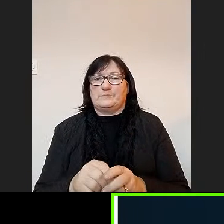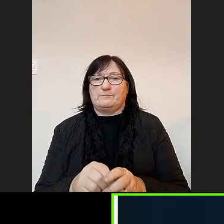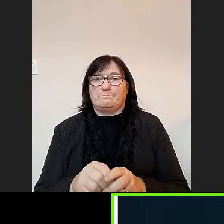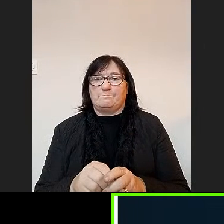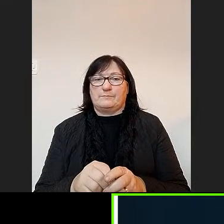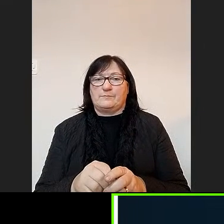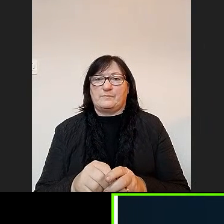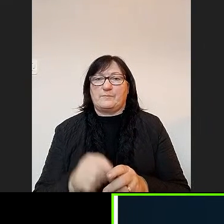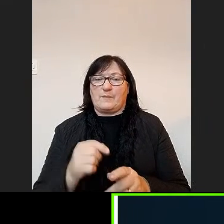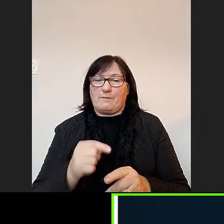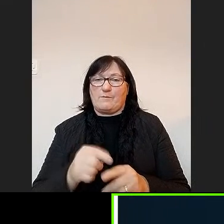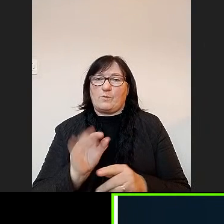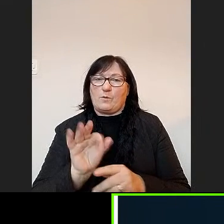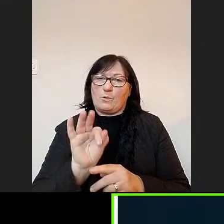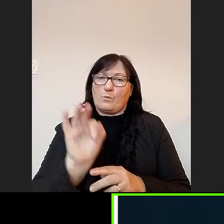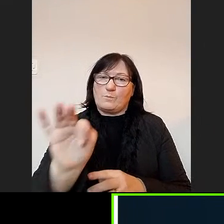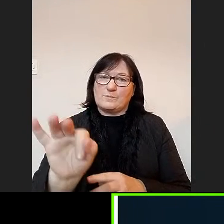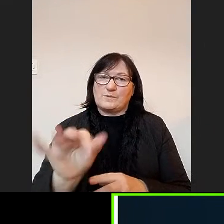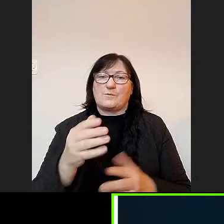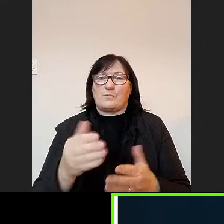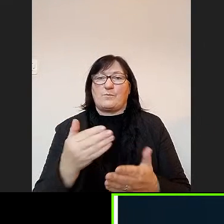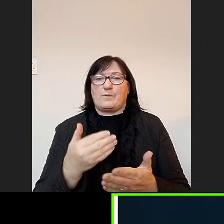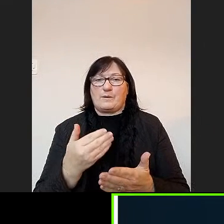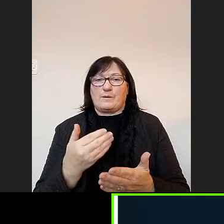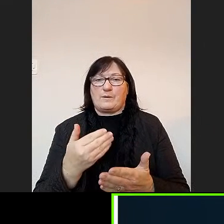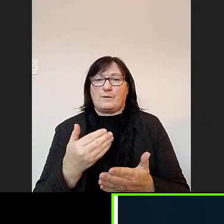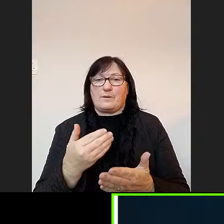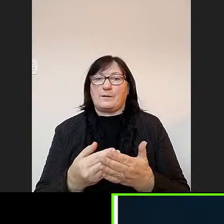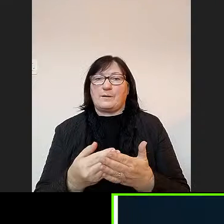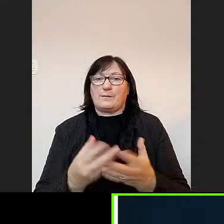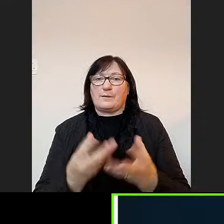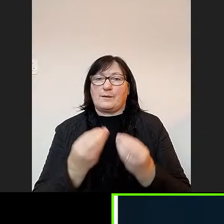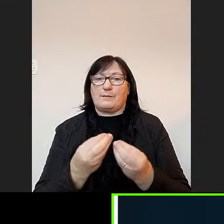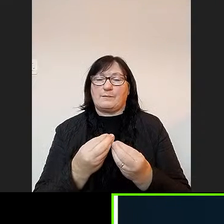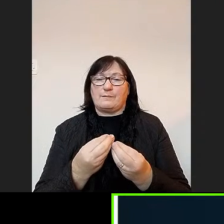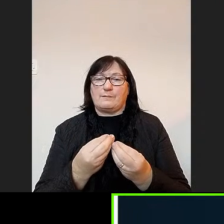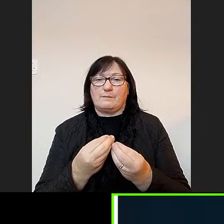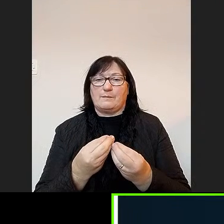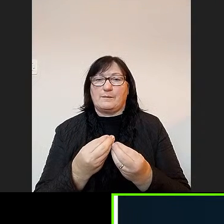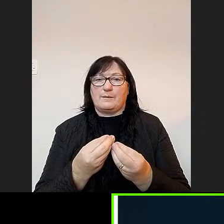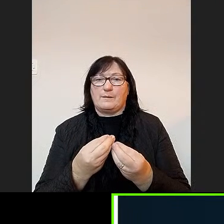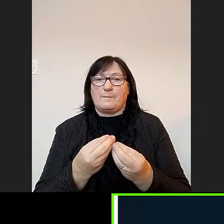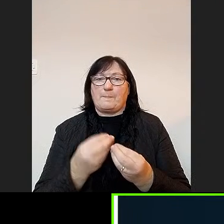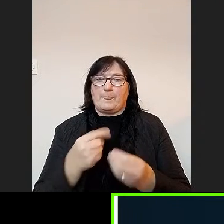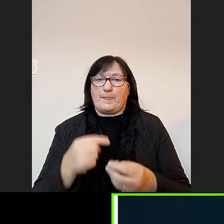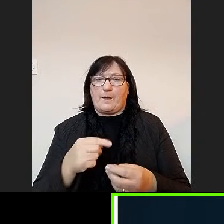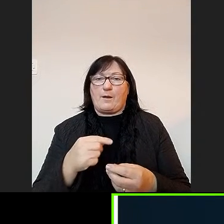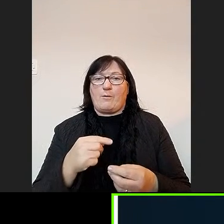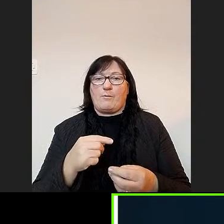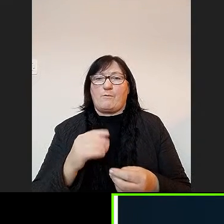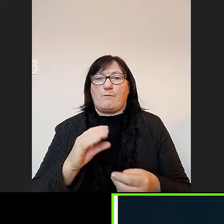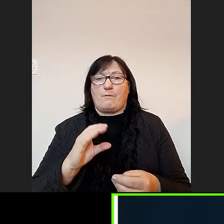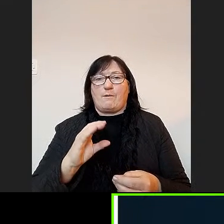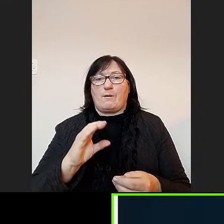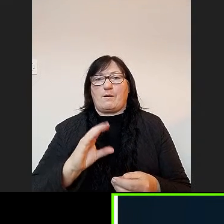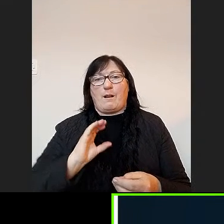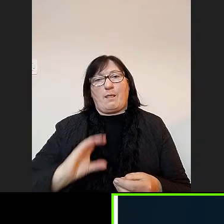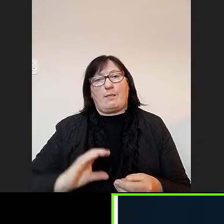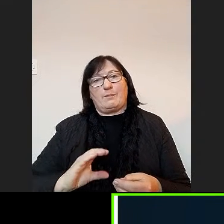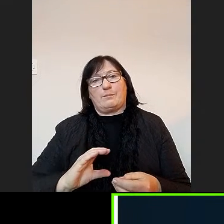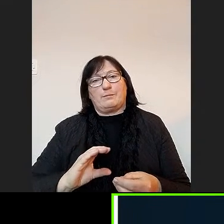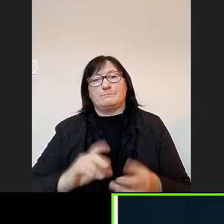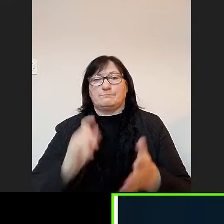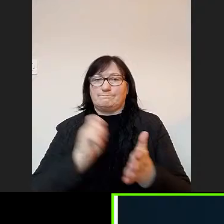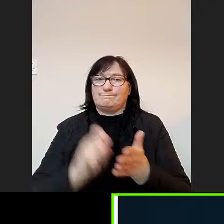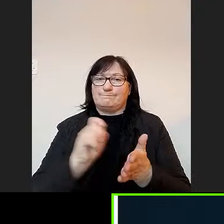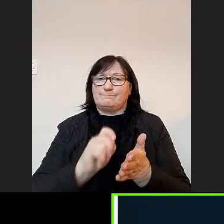responses of our existing clients registering to be onboarded on this RLA. I'm